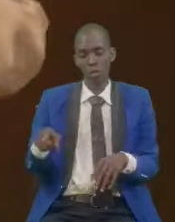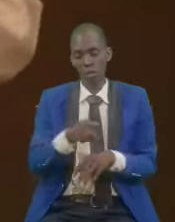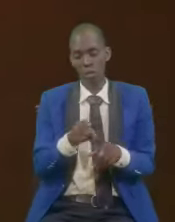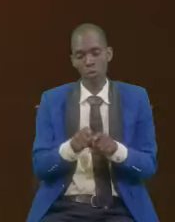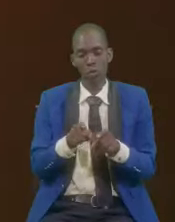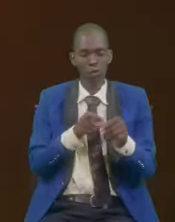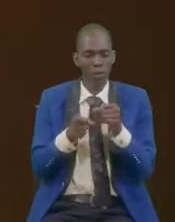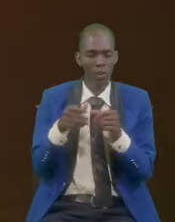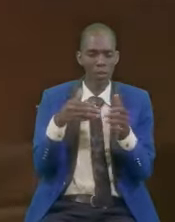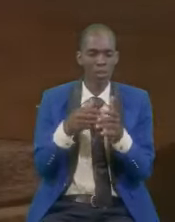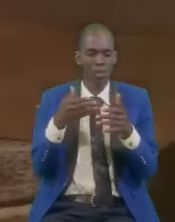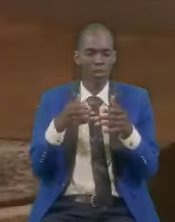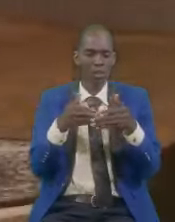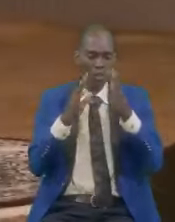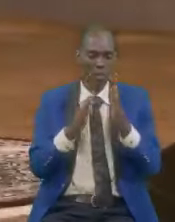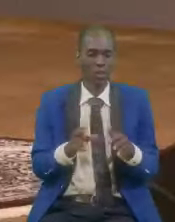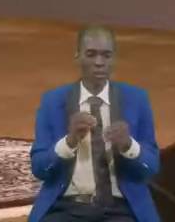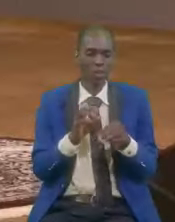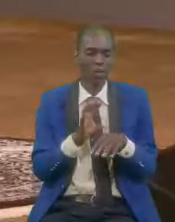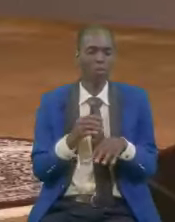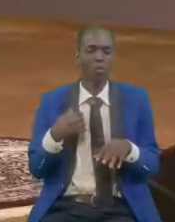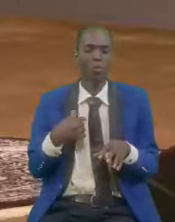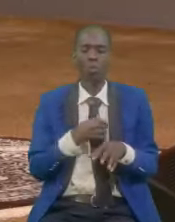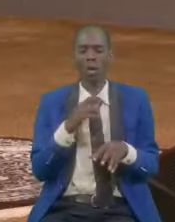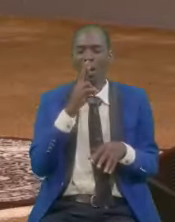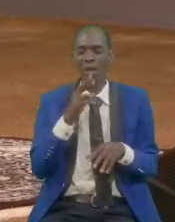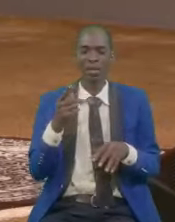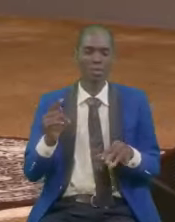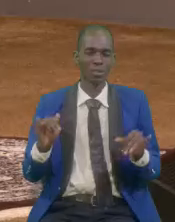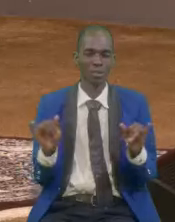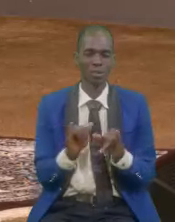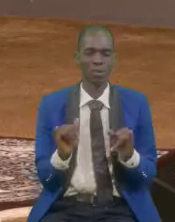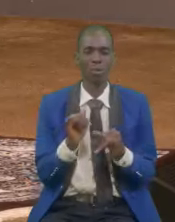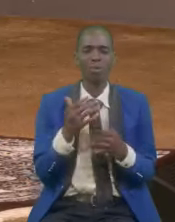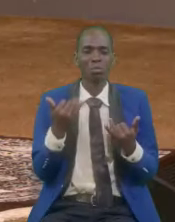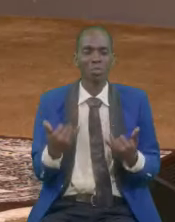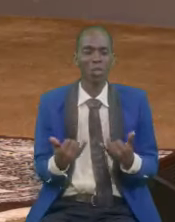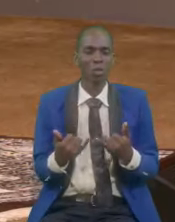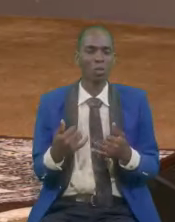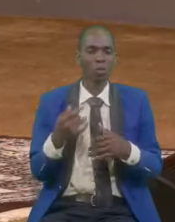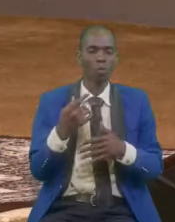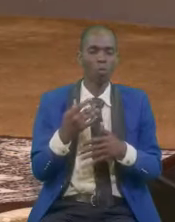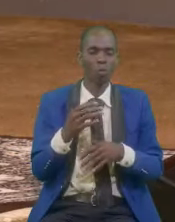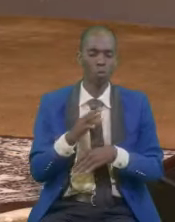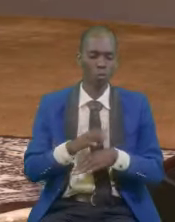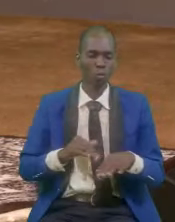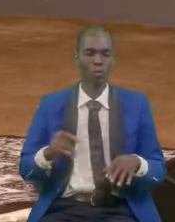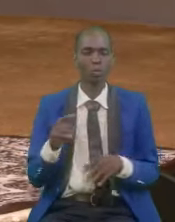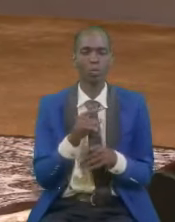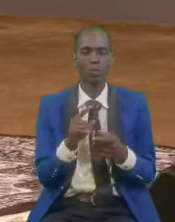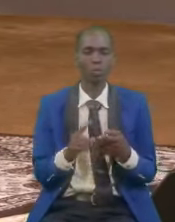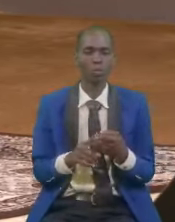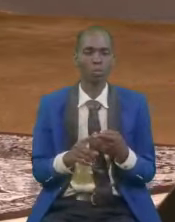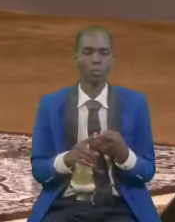In the church, we're all the same. Why are they calling me to believe? What has the faith and